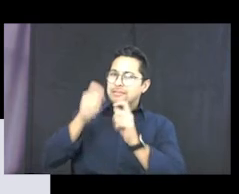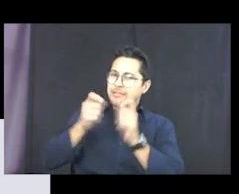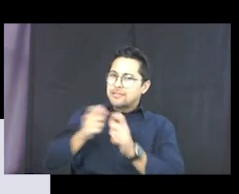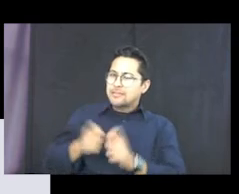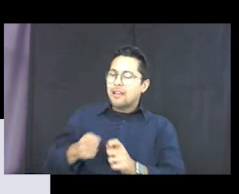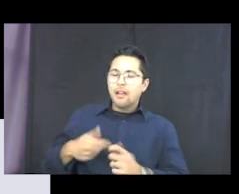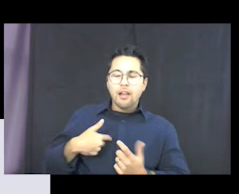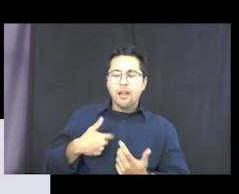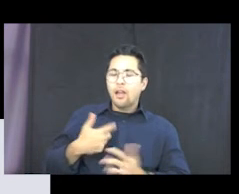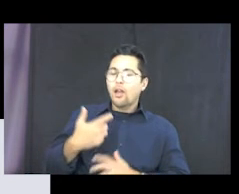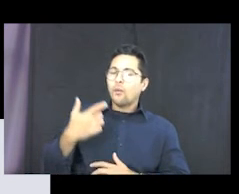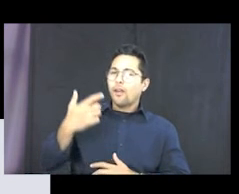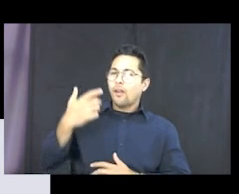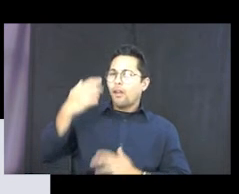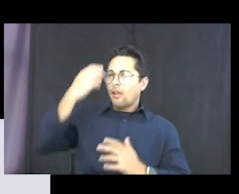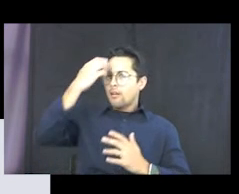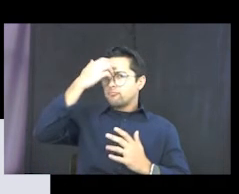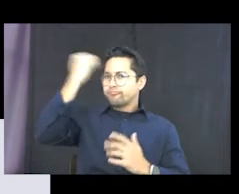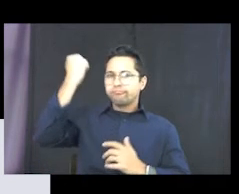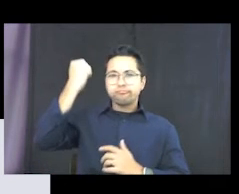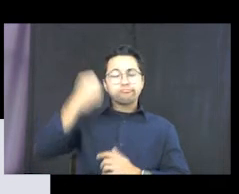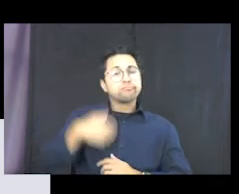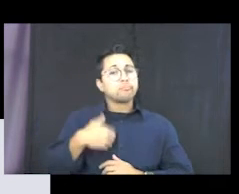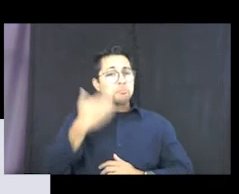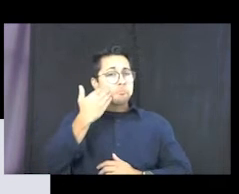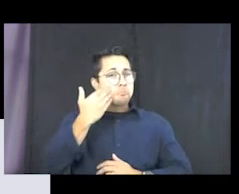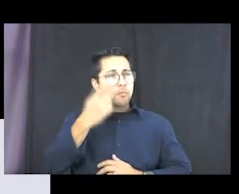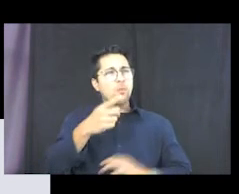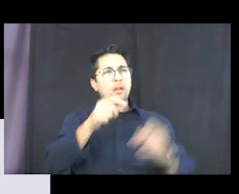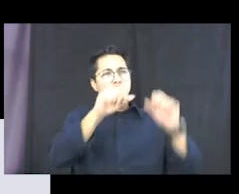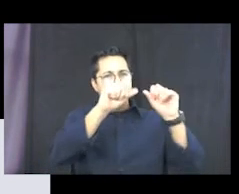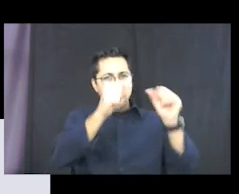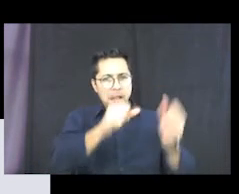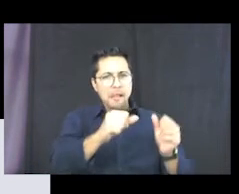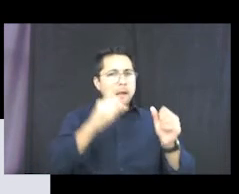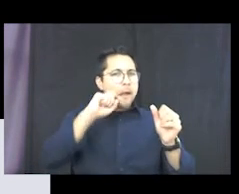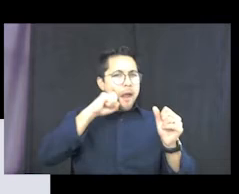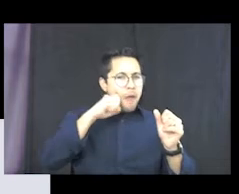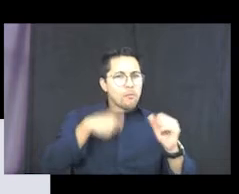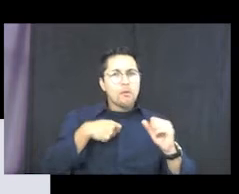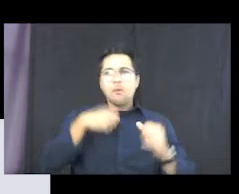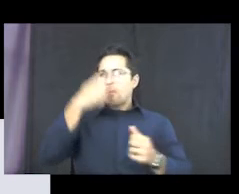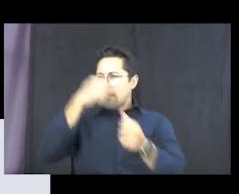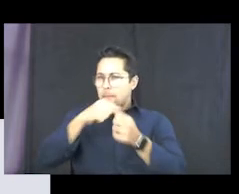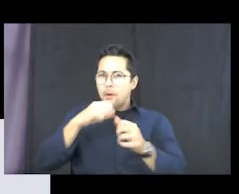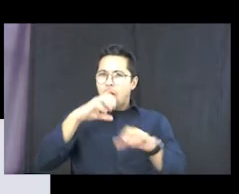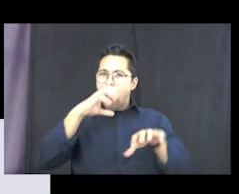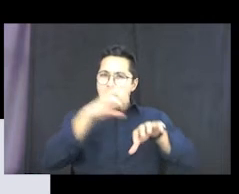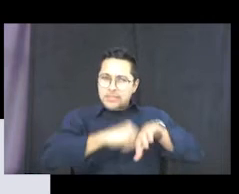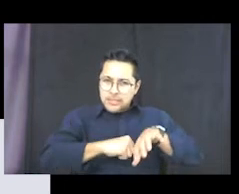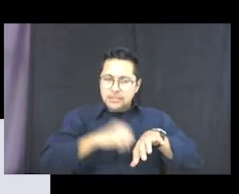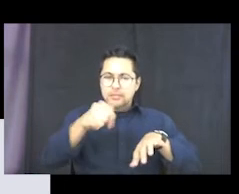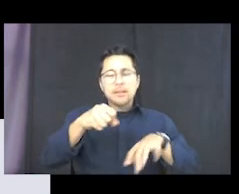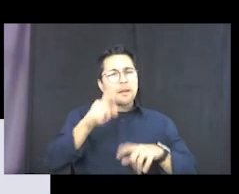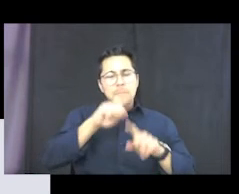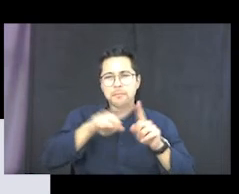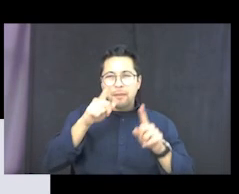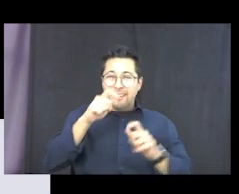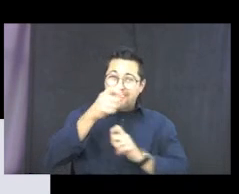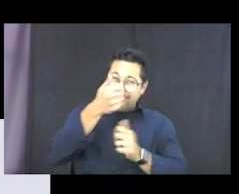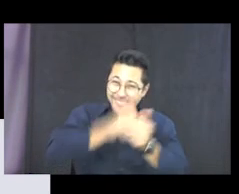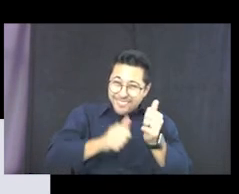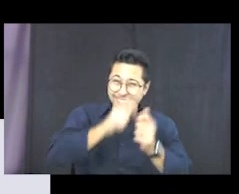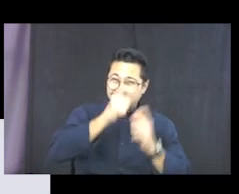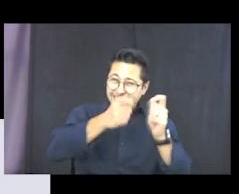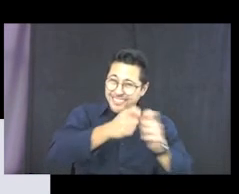was an apple and some of us remember that there was even a bite out of it, but what we don't remember is every single detail. It's because